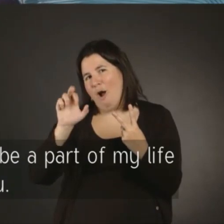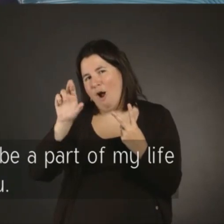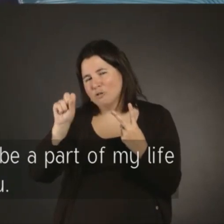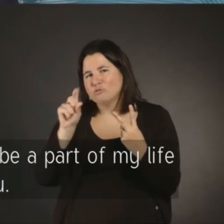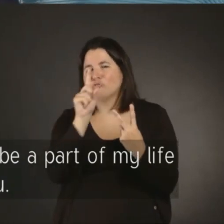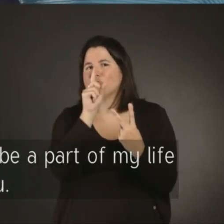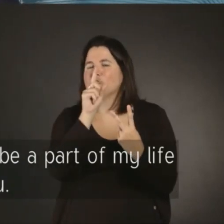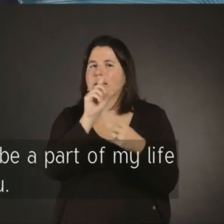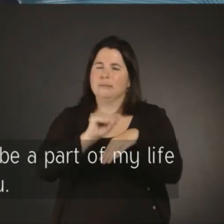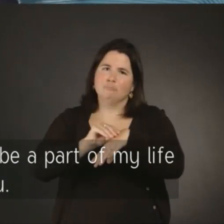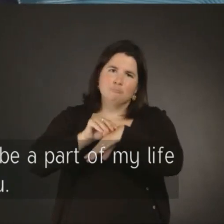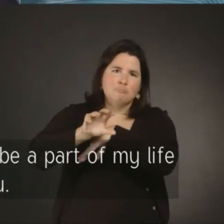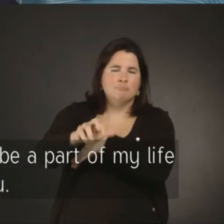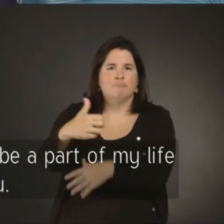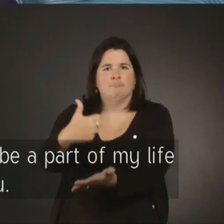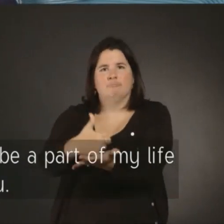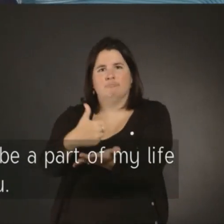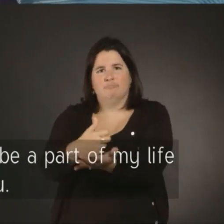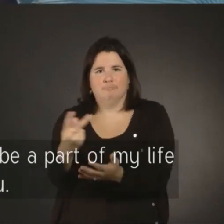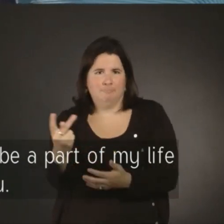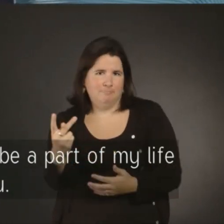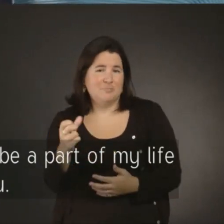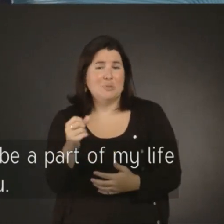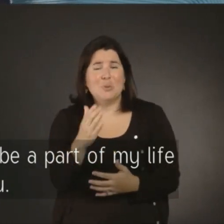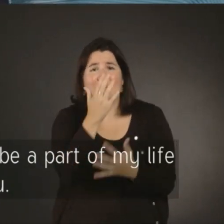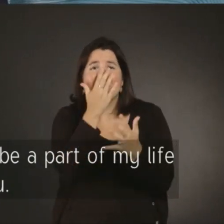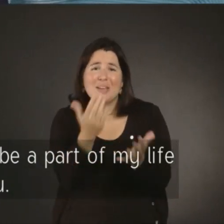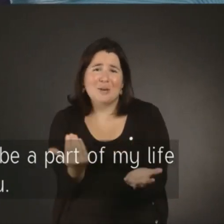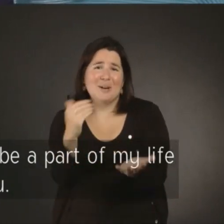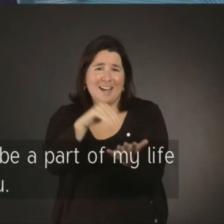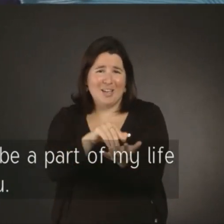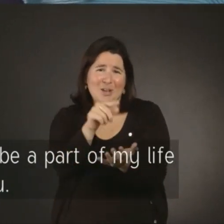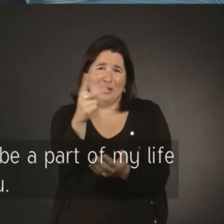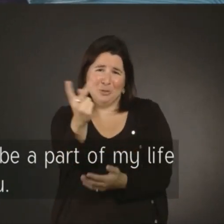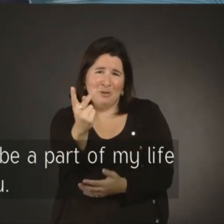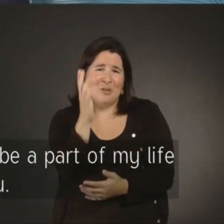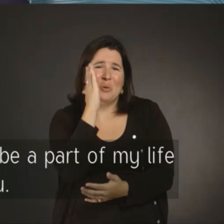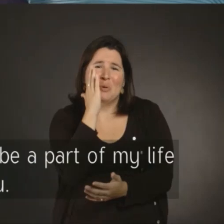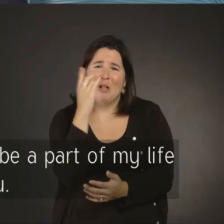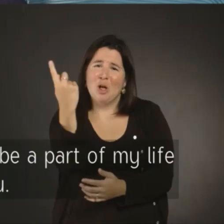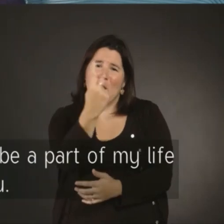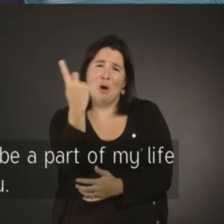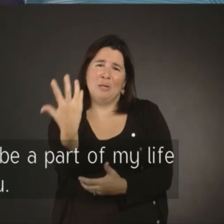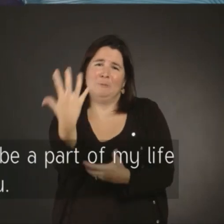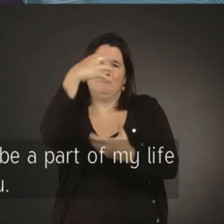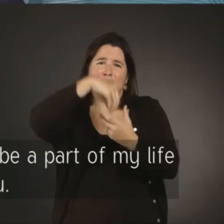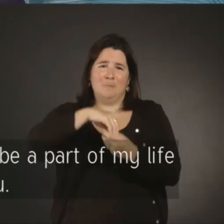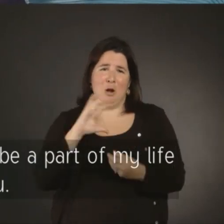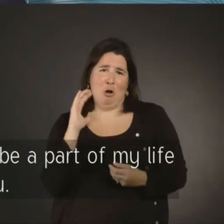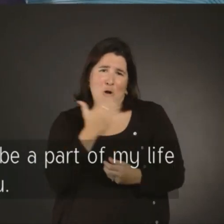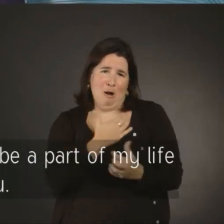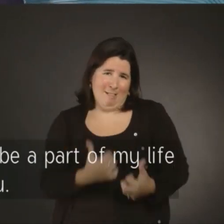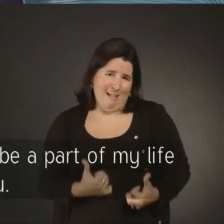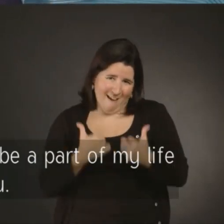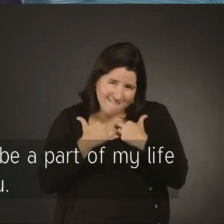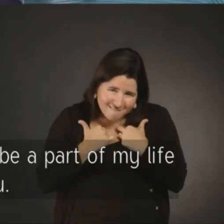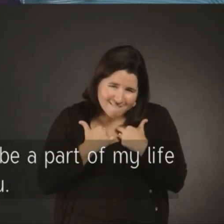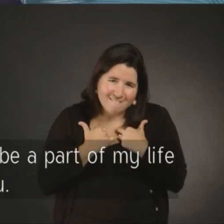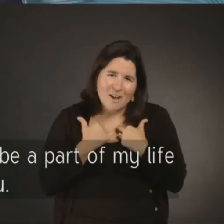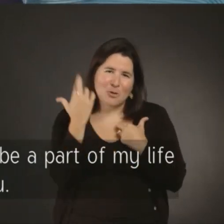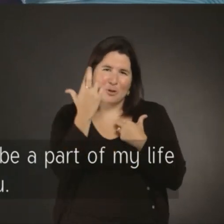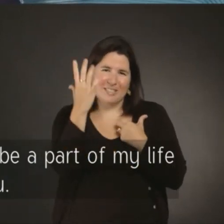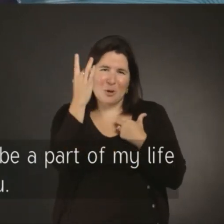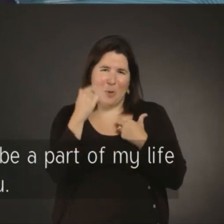say thank you again, and you'll always be a part of my life and the reason for where I